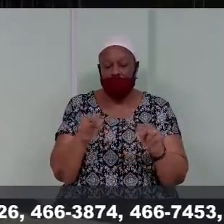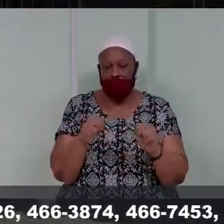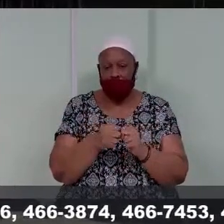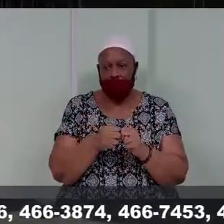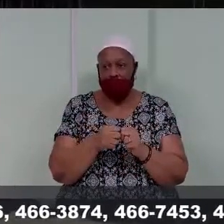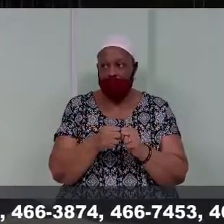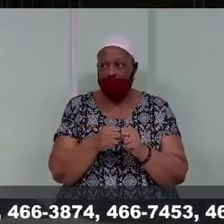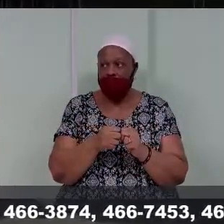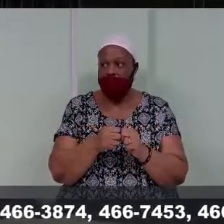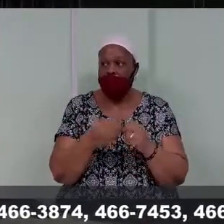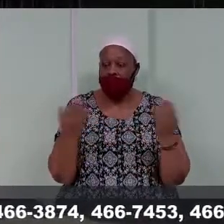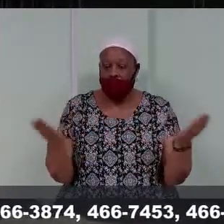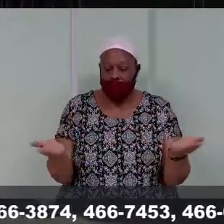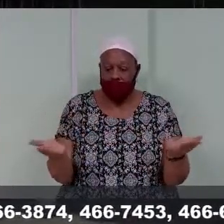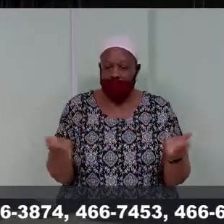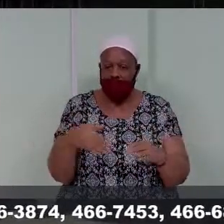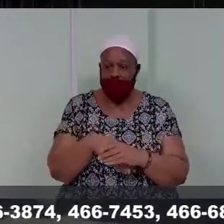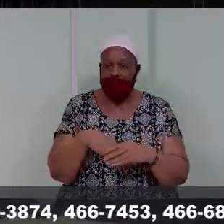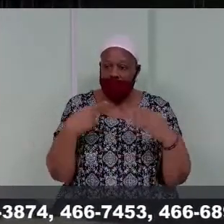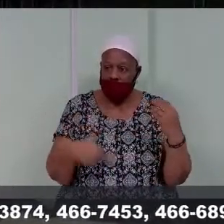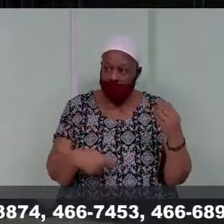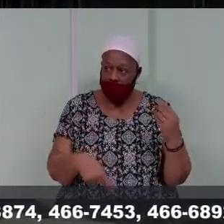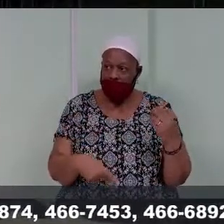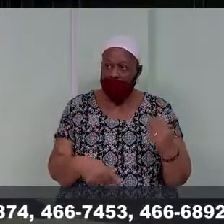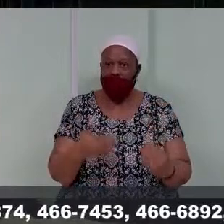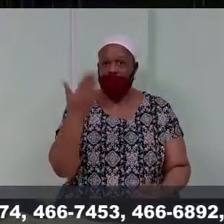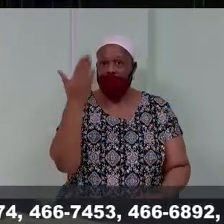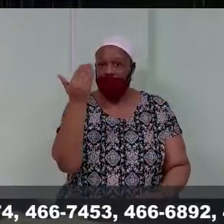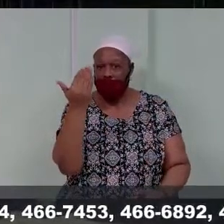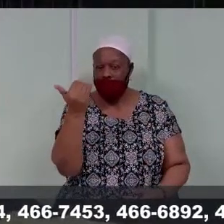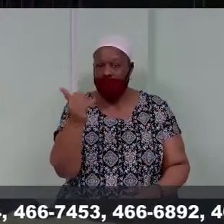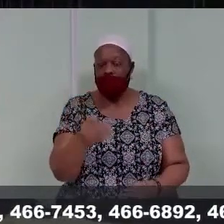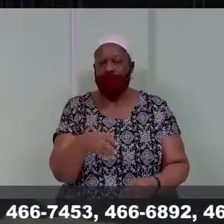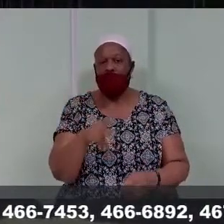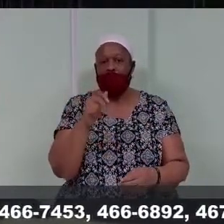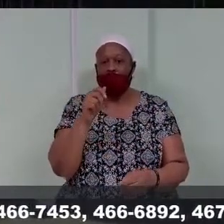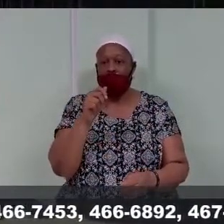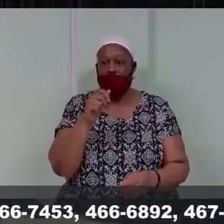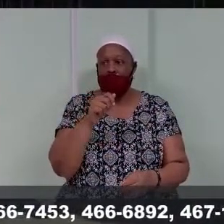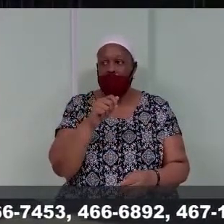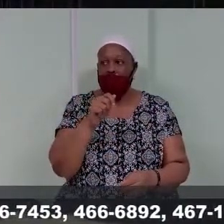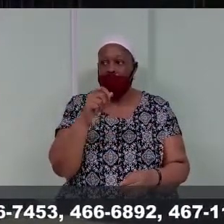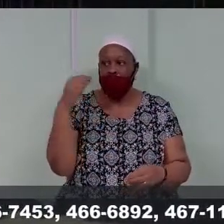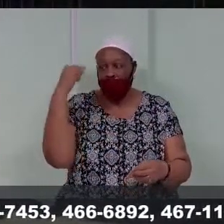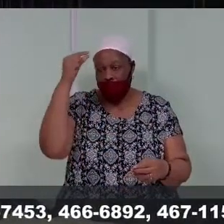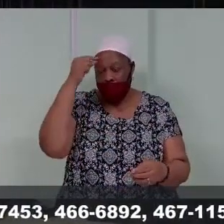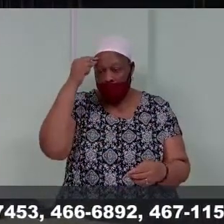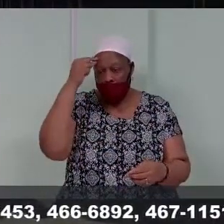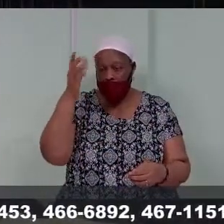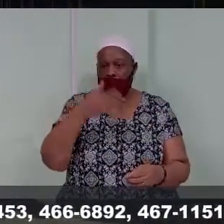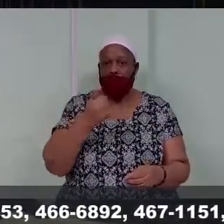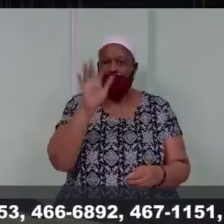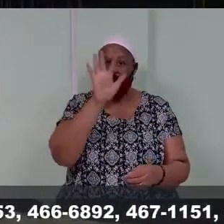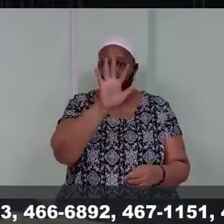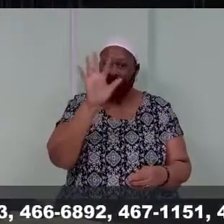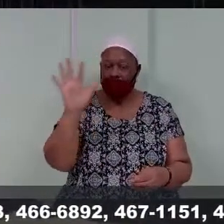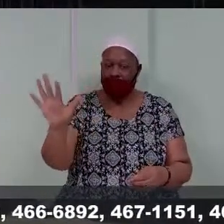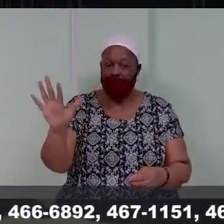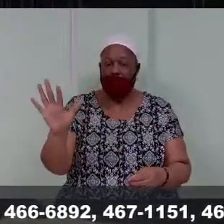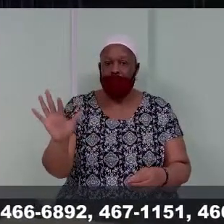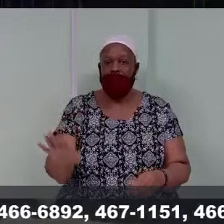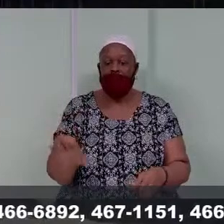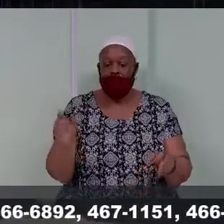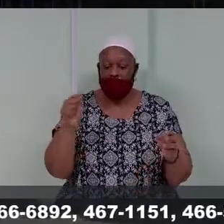guidelines. In St. Kitts, 15 public centers and 55 private centers have